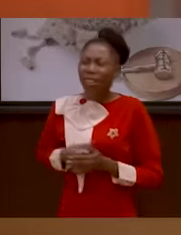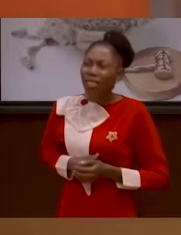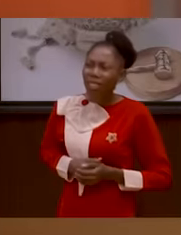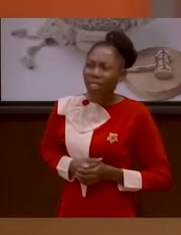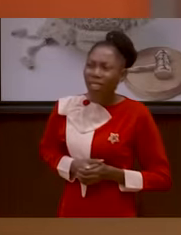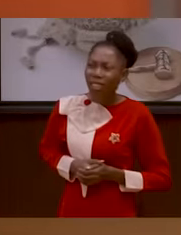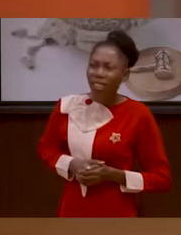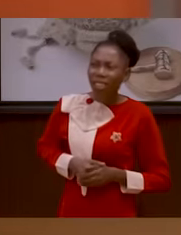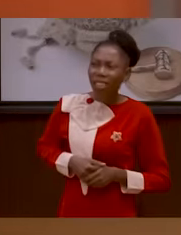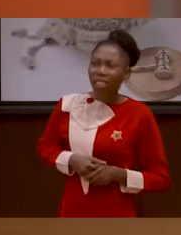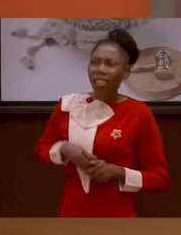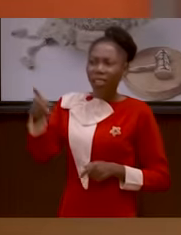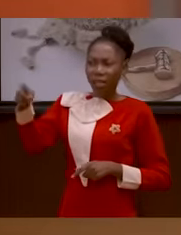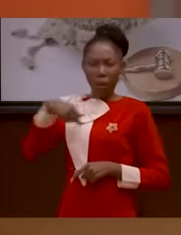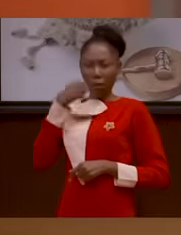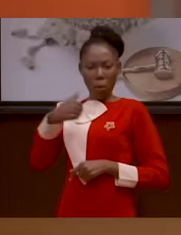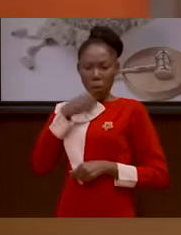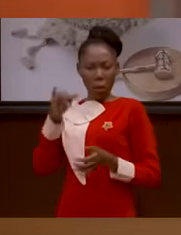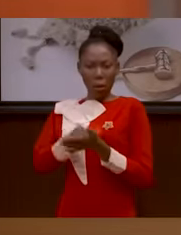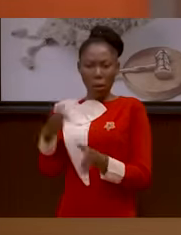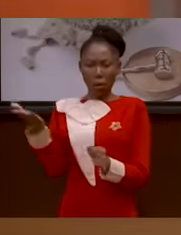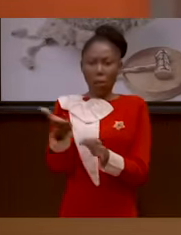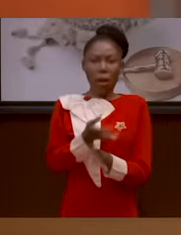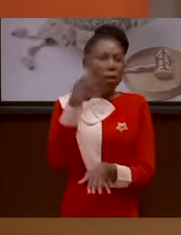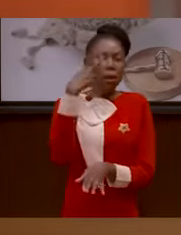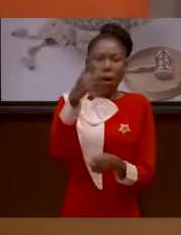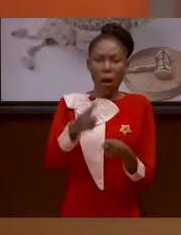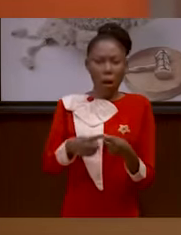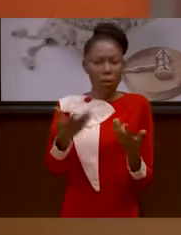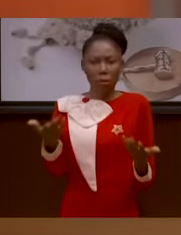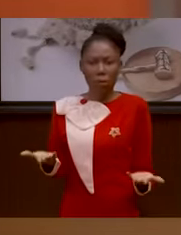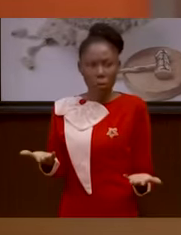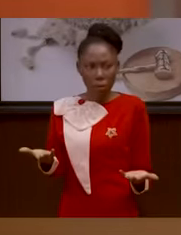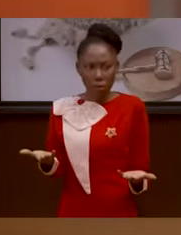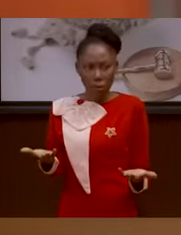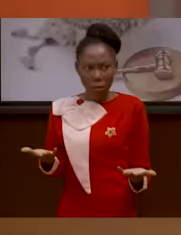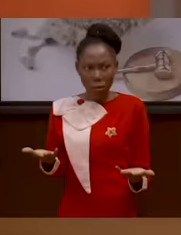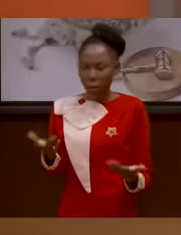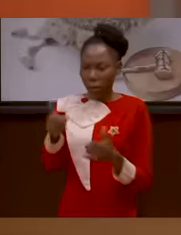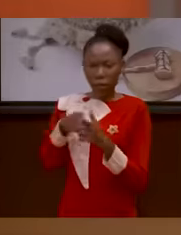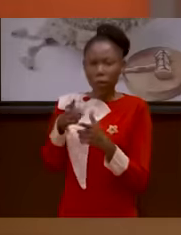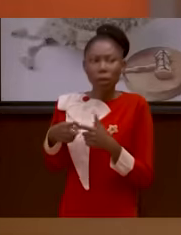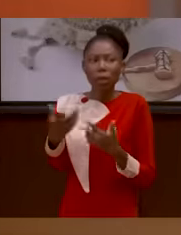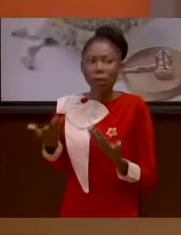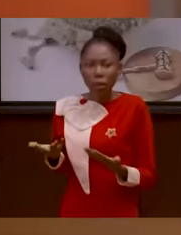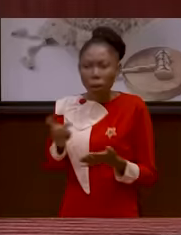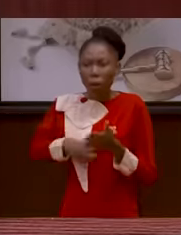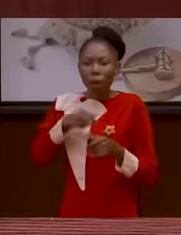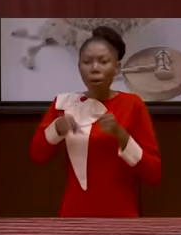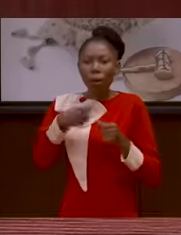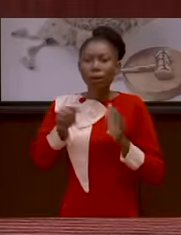I can't hear you. I'm not the one that pursued. You are not the one that pursued that? Yeah. Okay. Then the